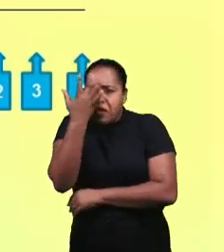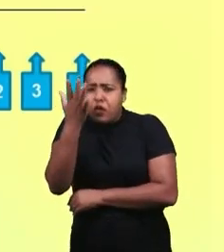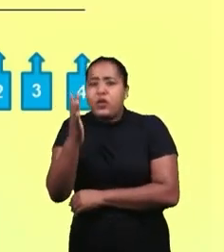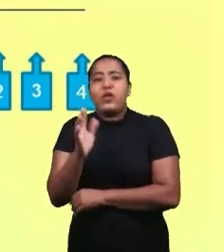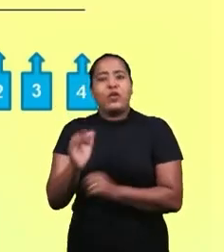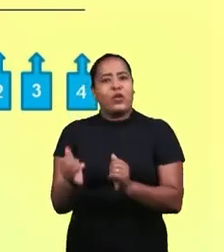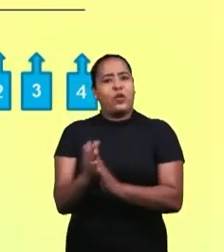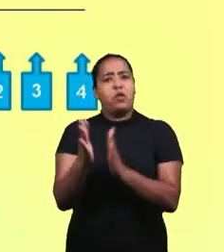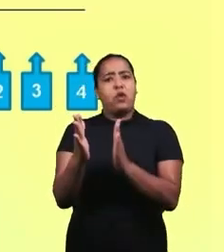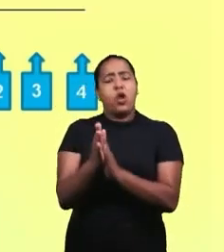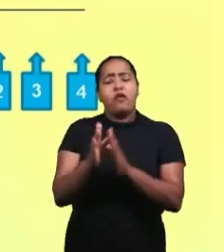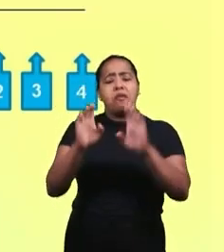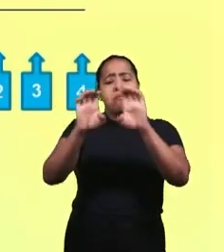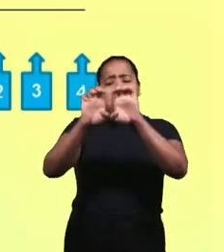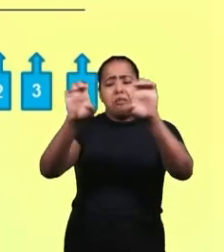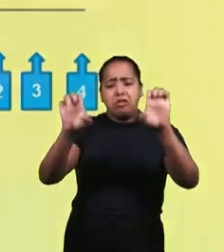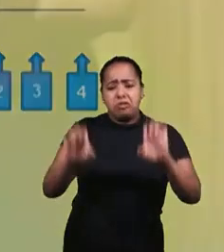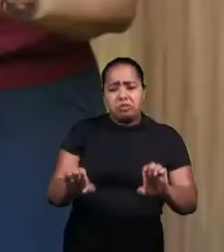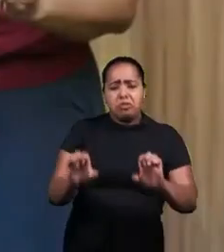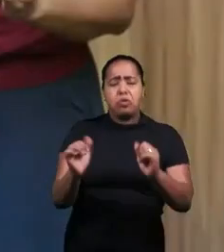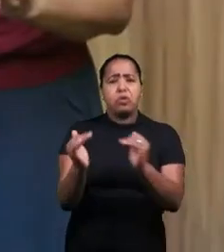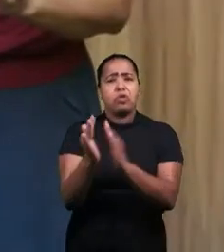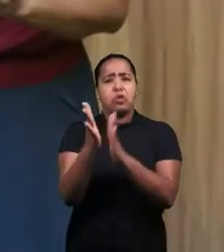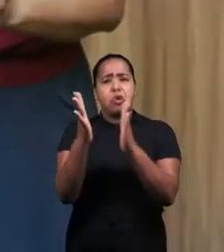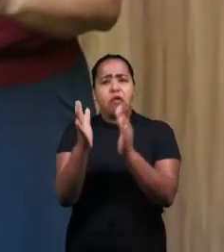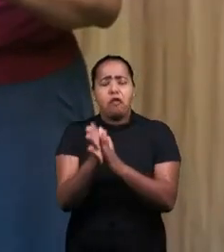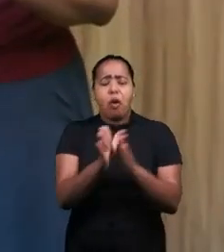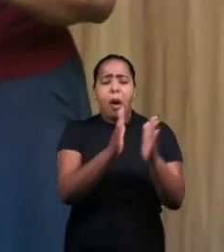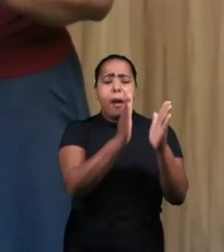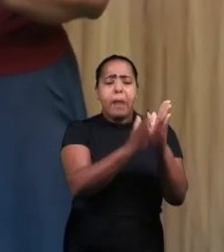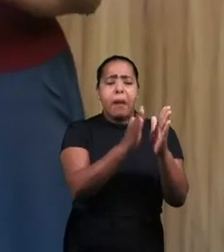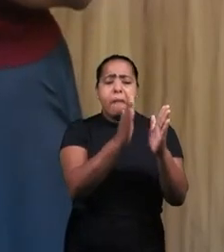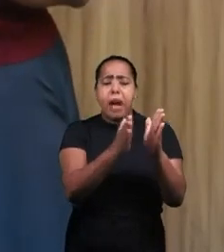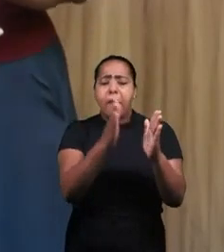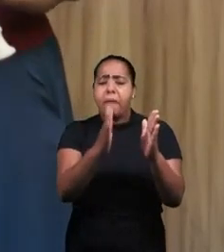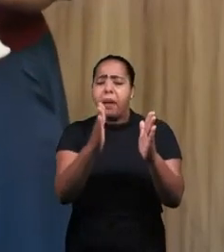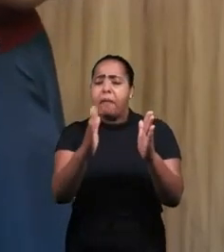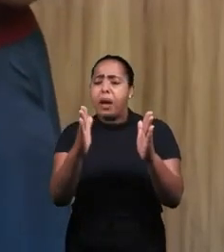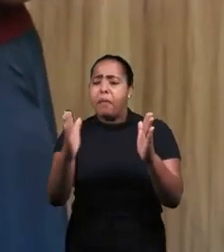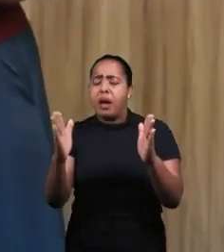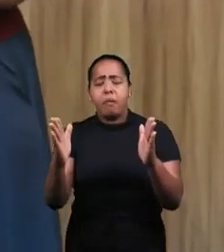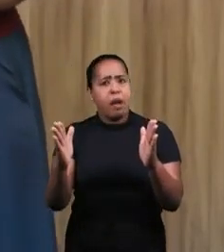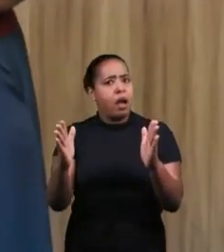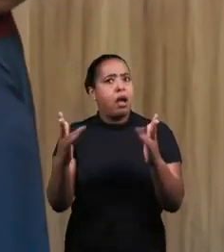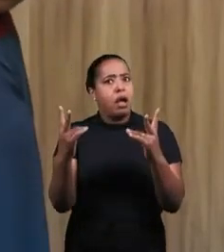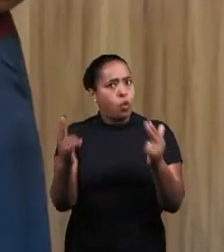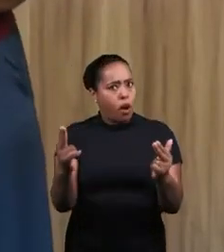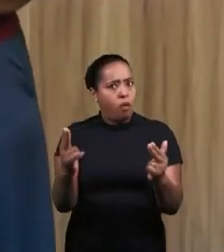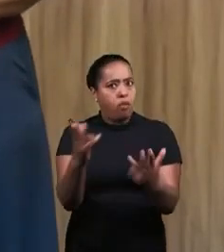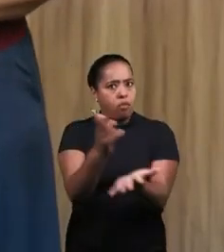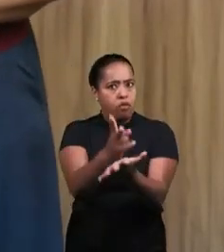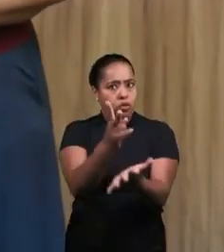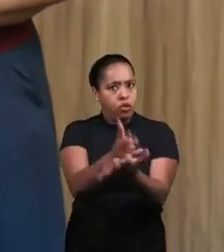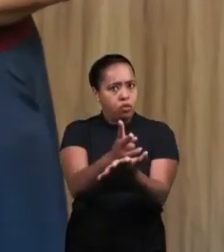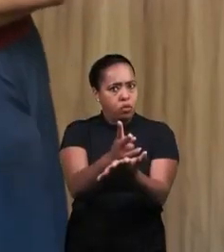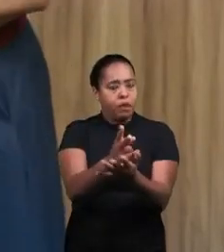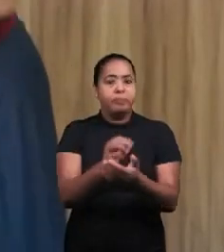the tone, the type of measure will remain the same. So let's first read the